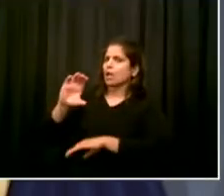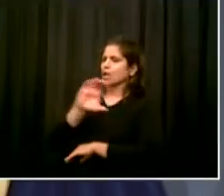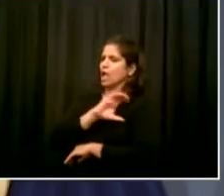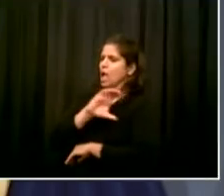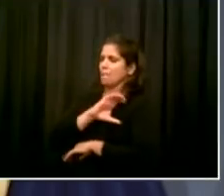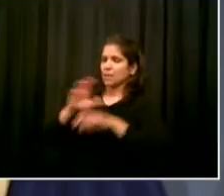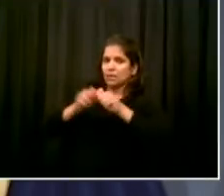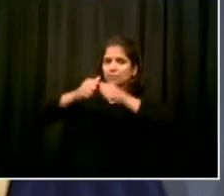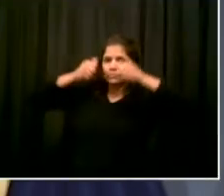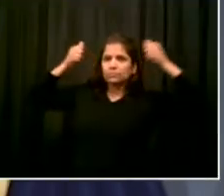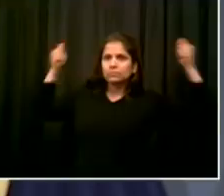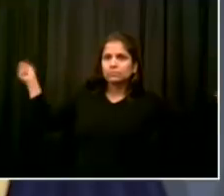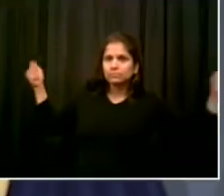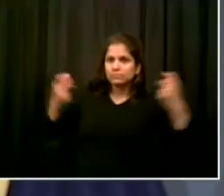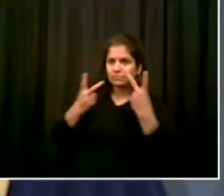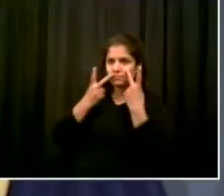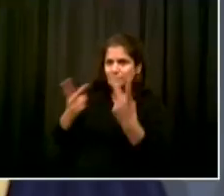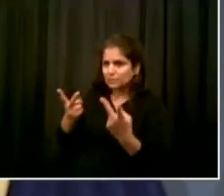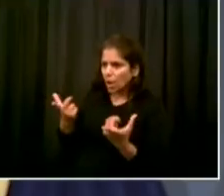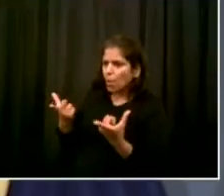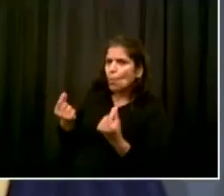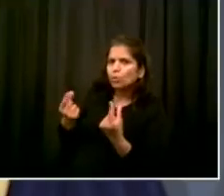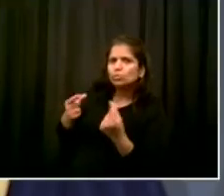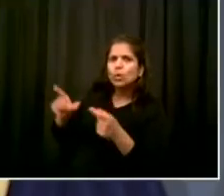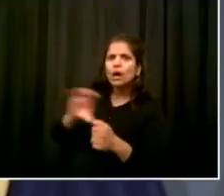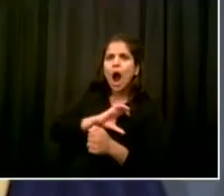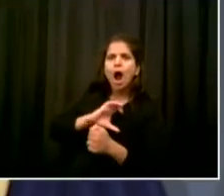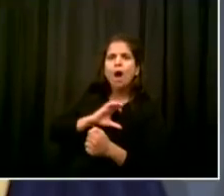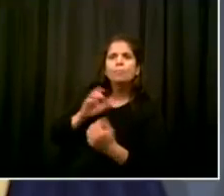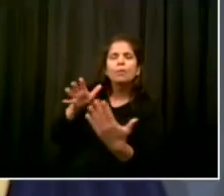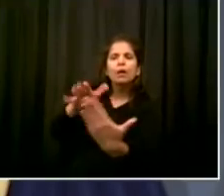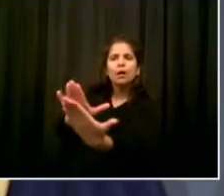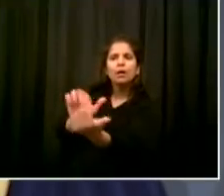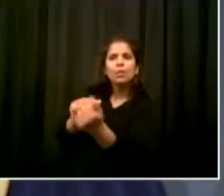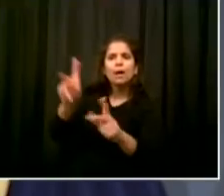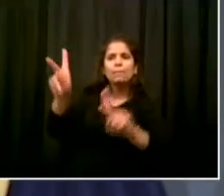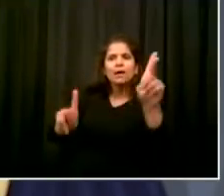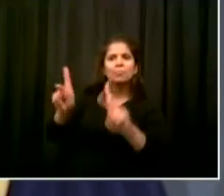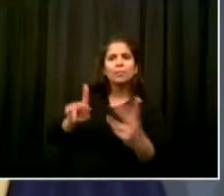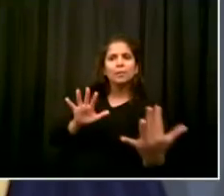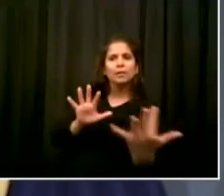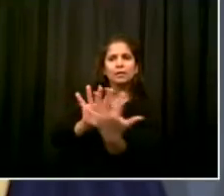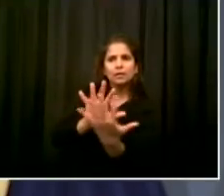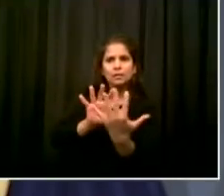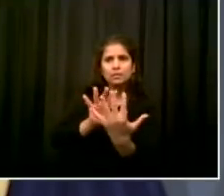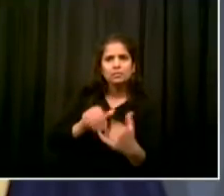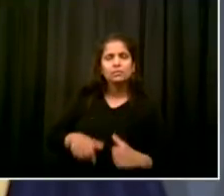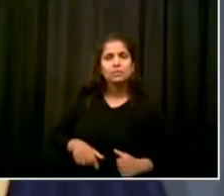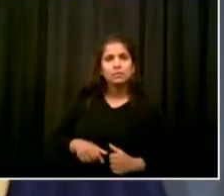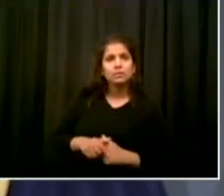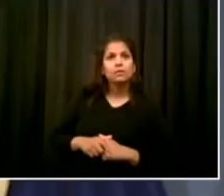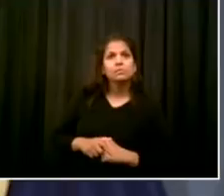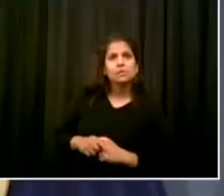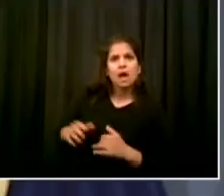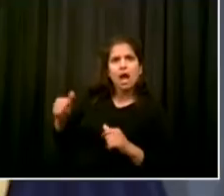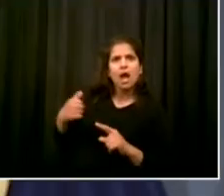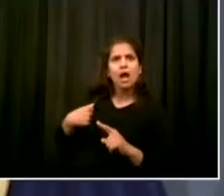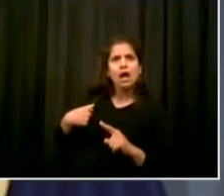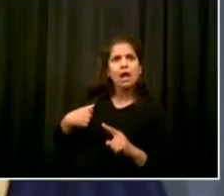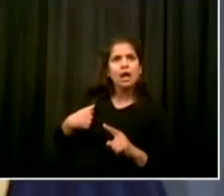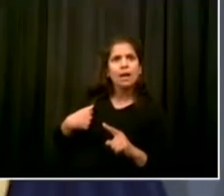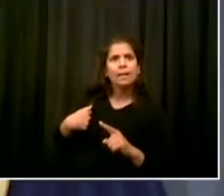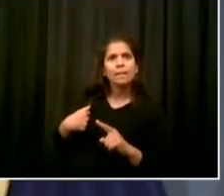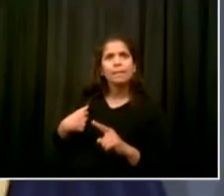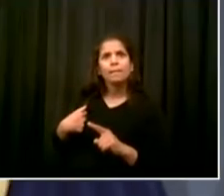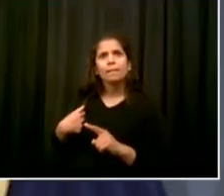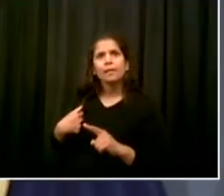in police discipline. You're going to see faster police discipline. People will know it and feel it. That's the standard I have to hold myself and the NYPD to, and